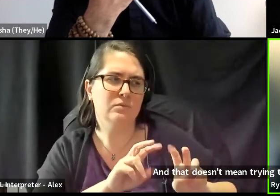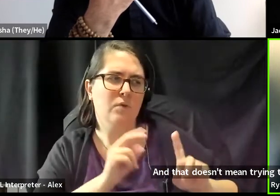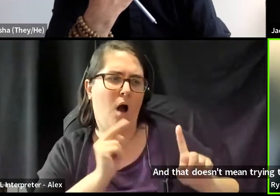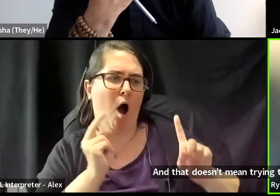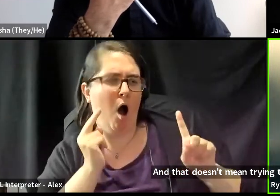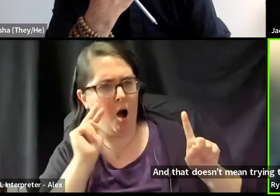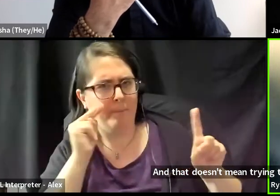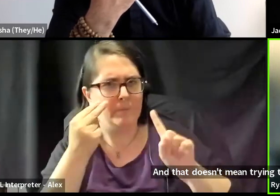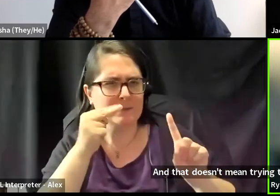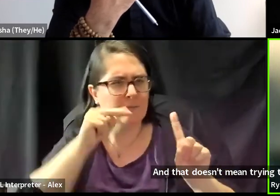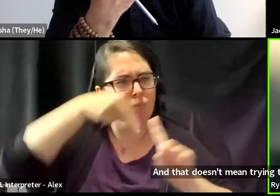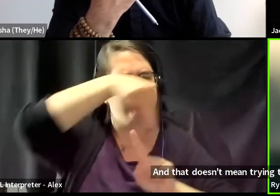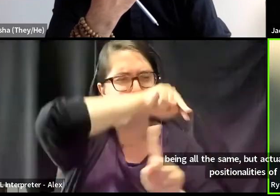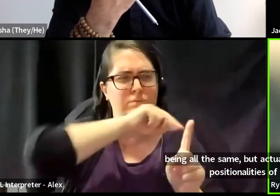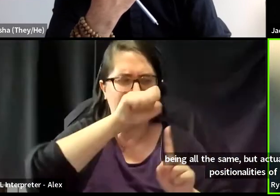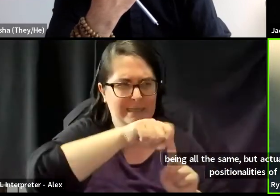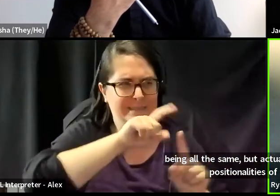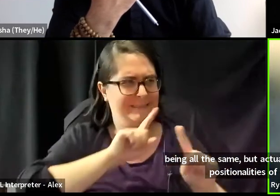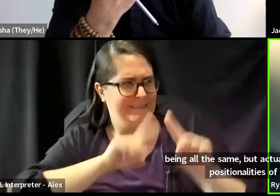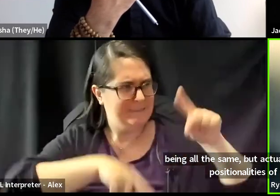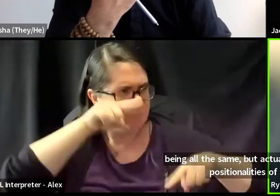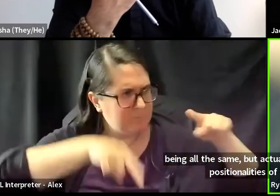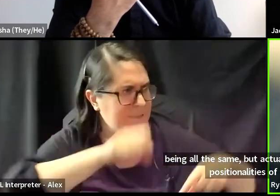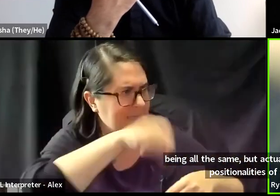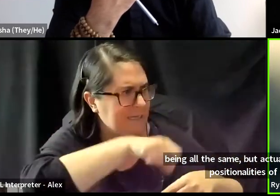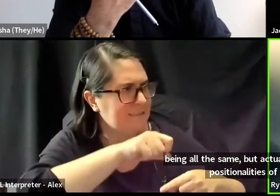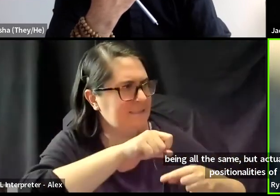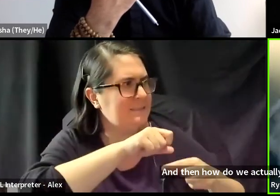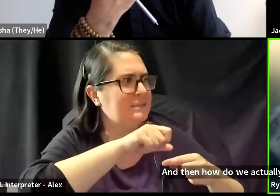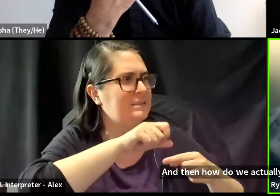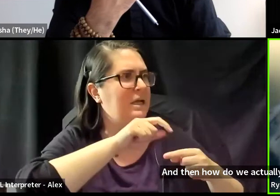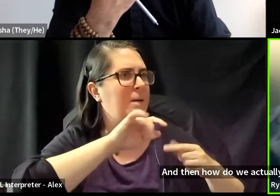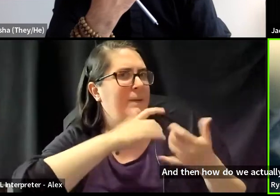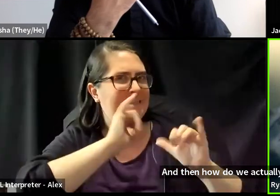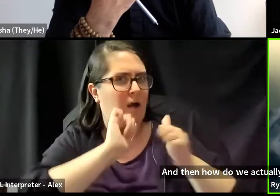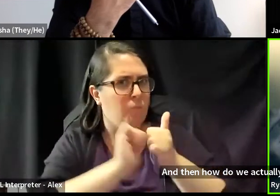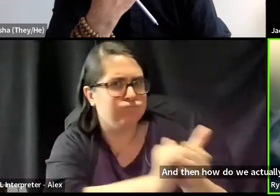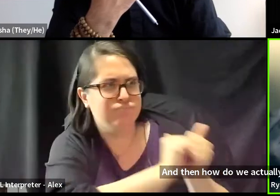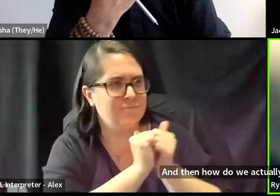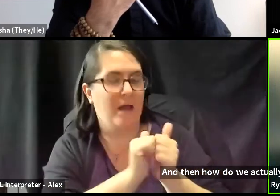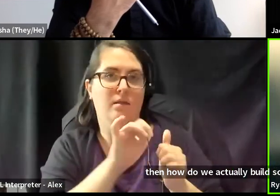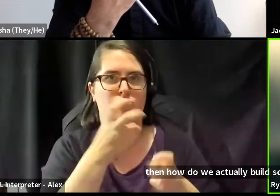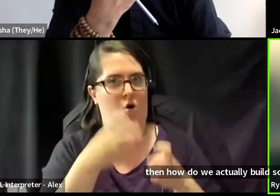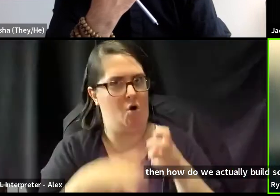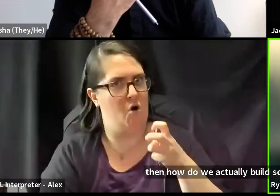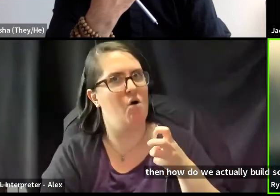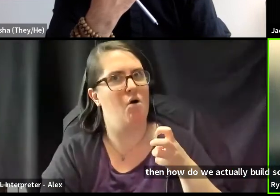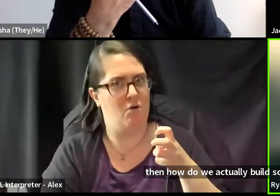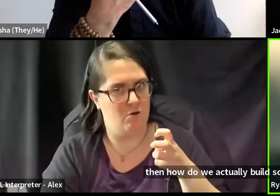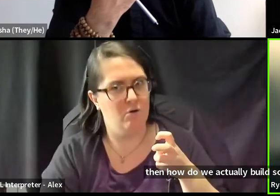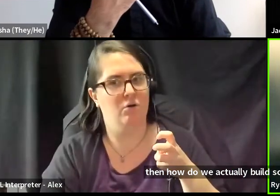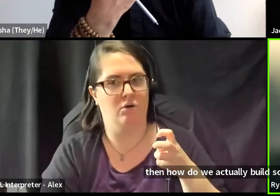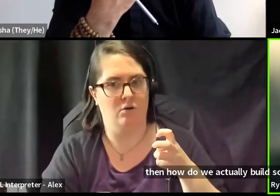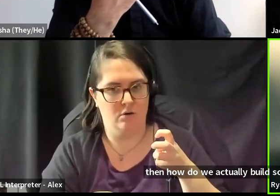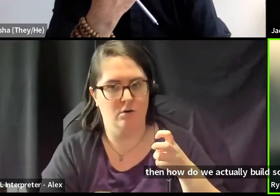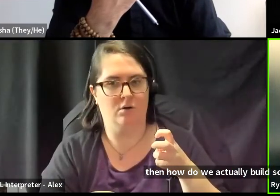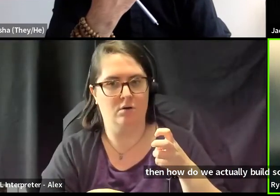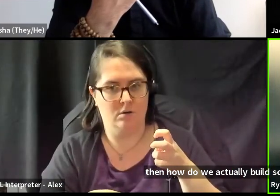differences. And then how do we actually build solidarity across difference? I think that's sort of the hard question, right?